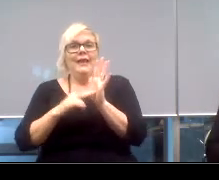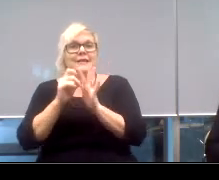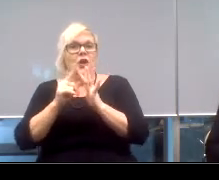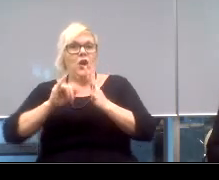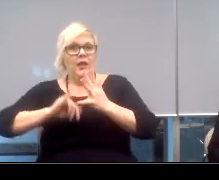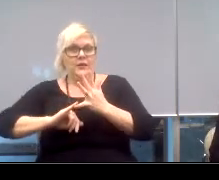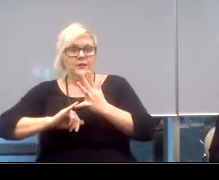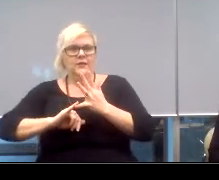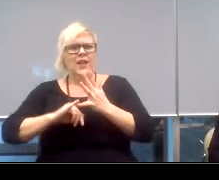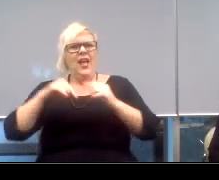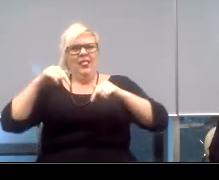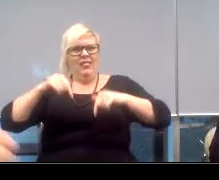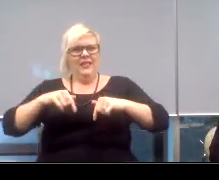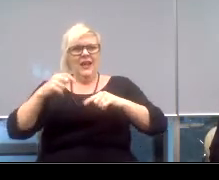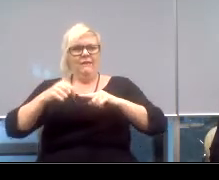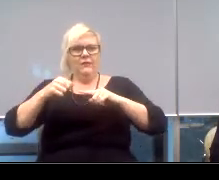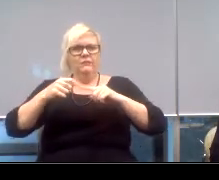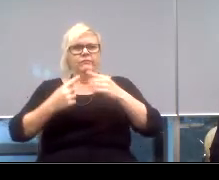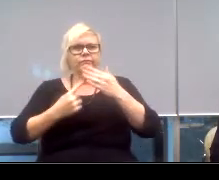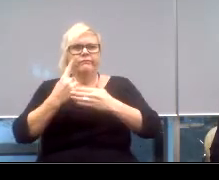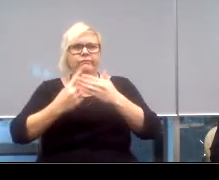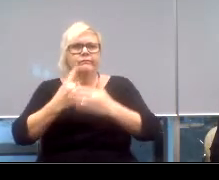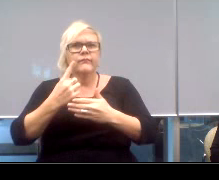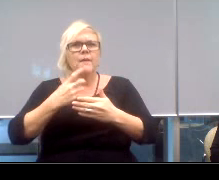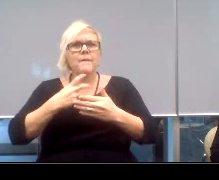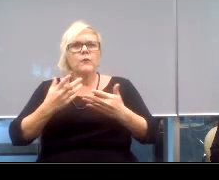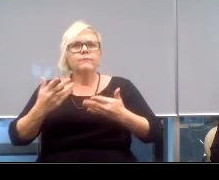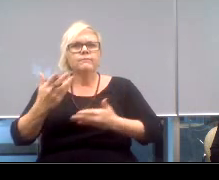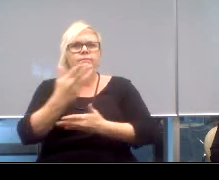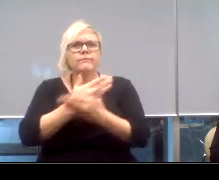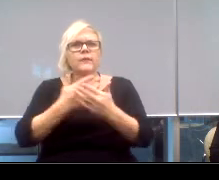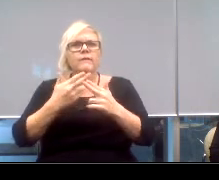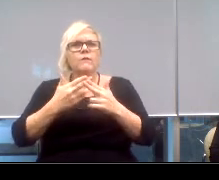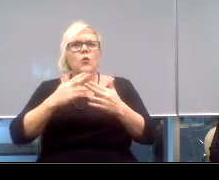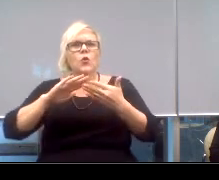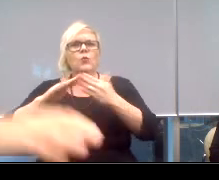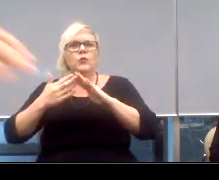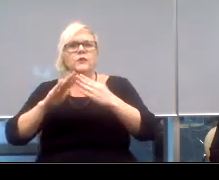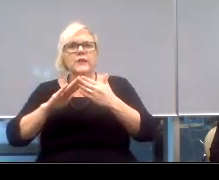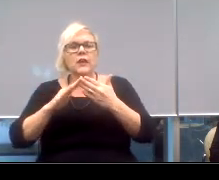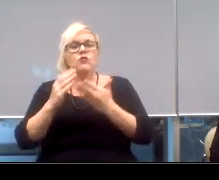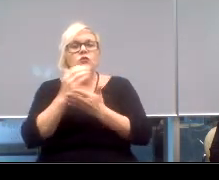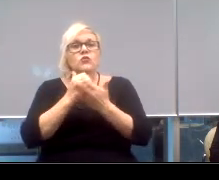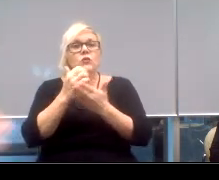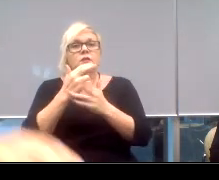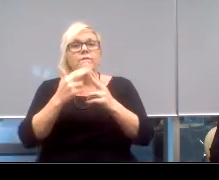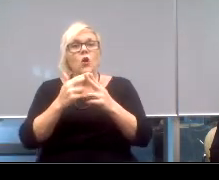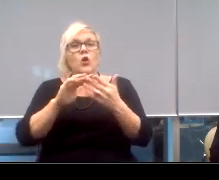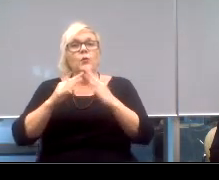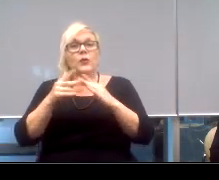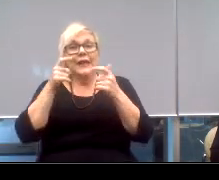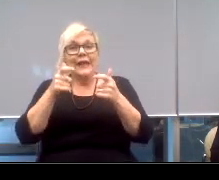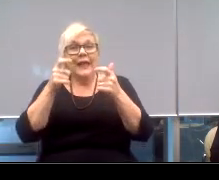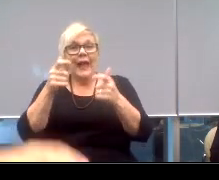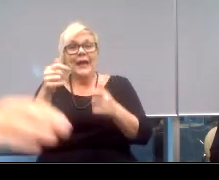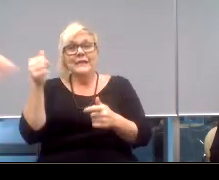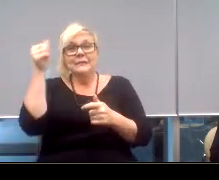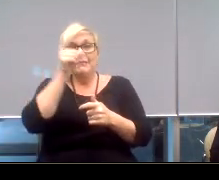of a series of sessions being facilitated by Community Resourcing for the Community Care Smart Assistive